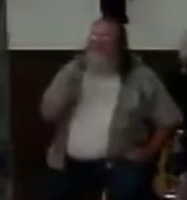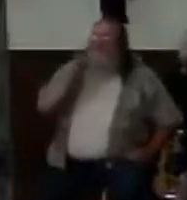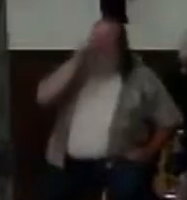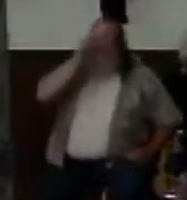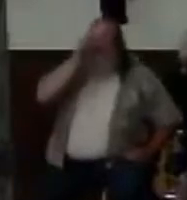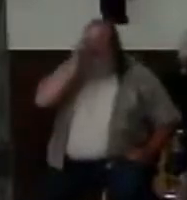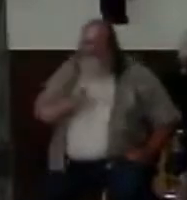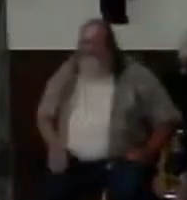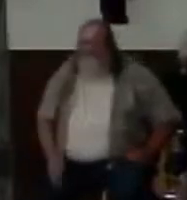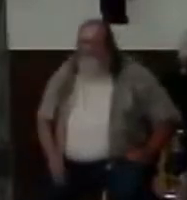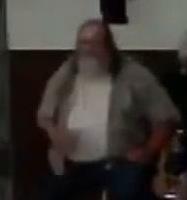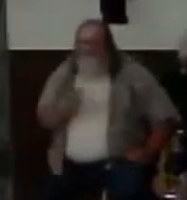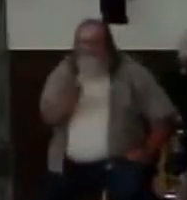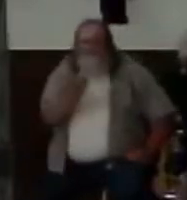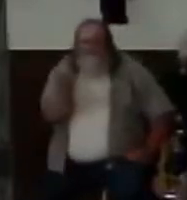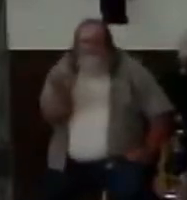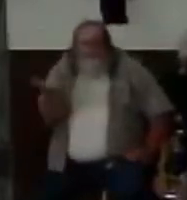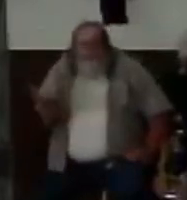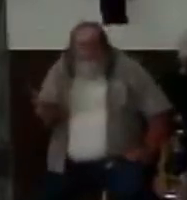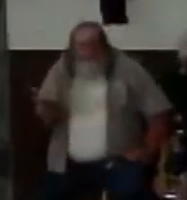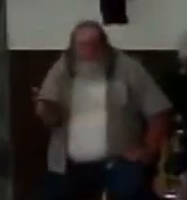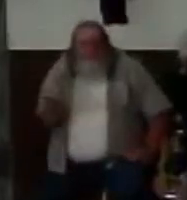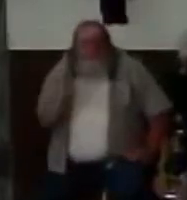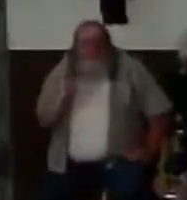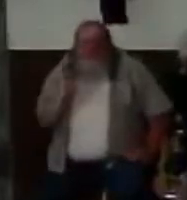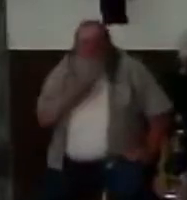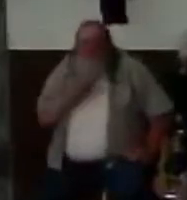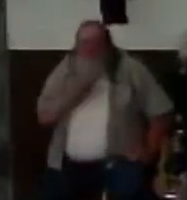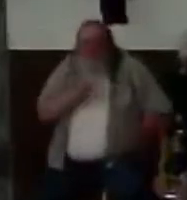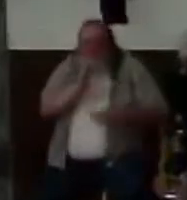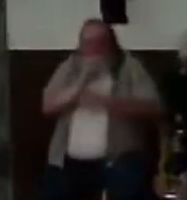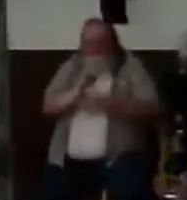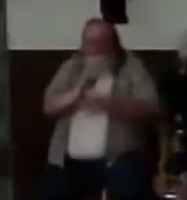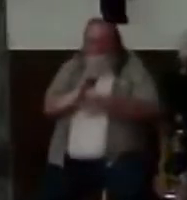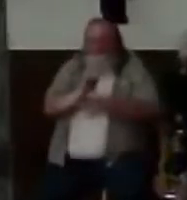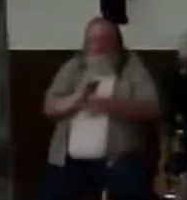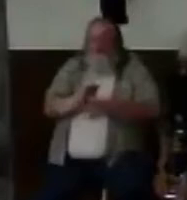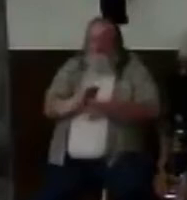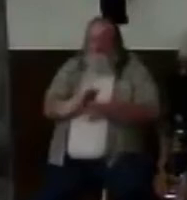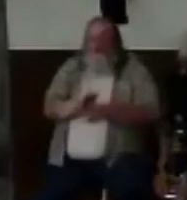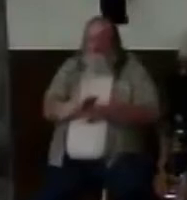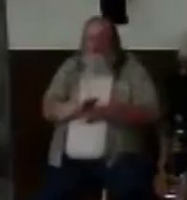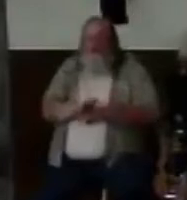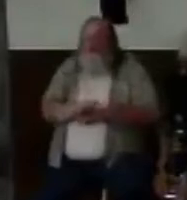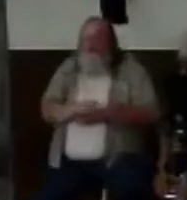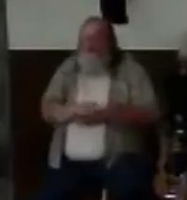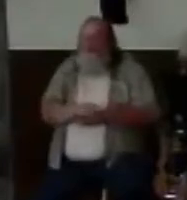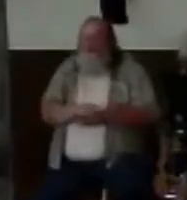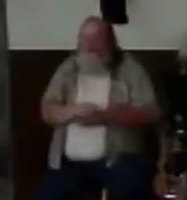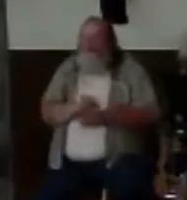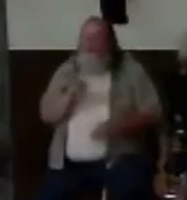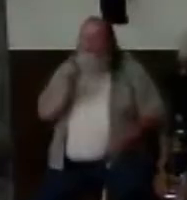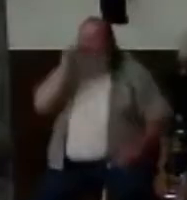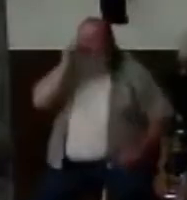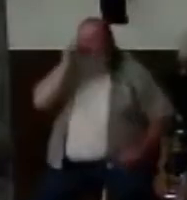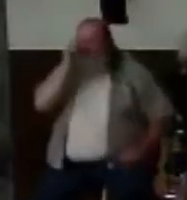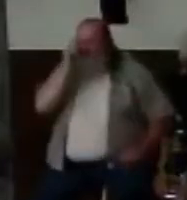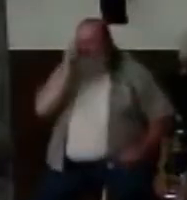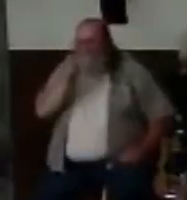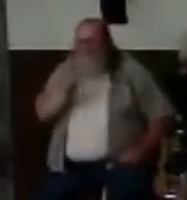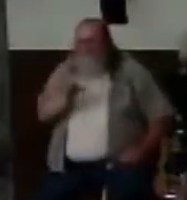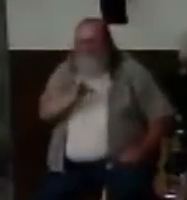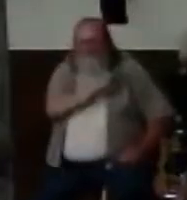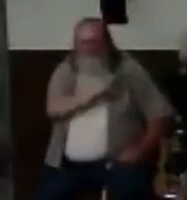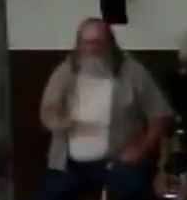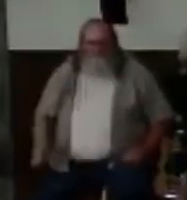Now imagine if we as a church would do anything like this. Like if the Christian